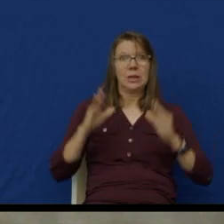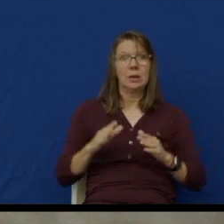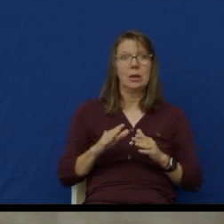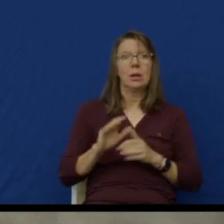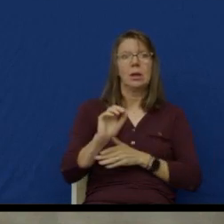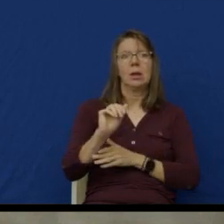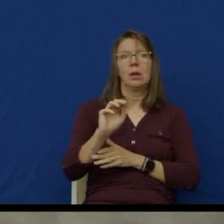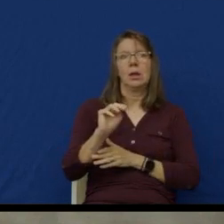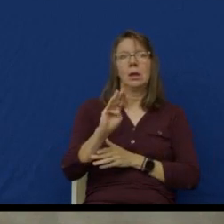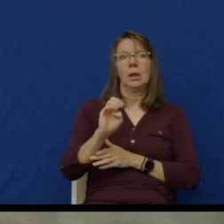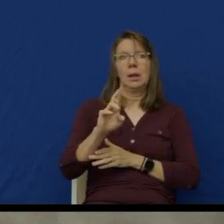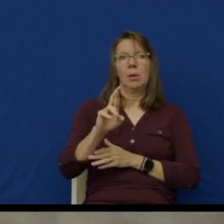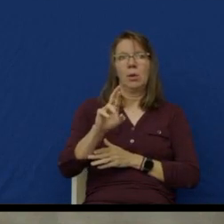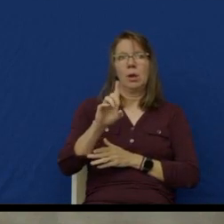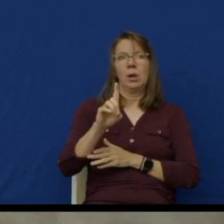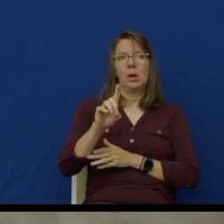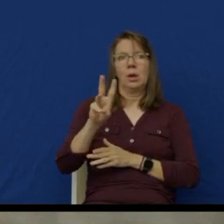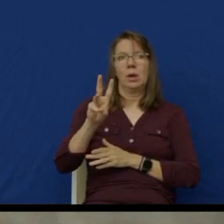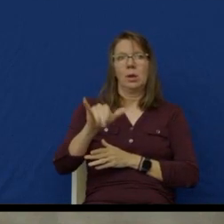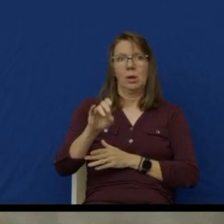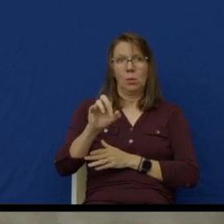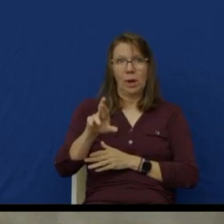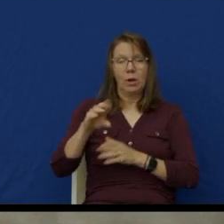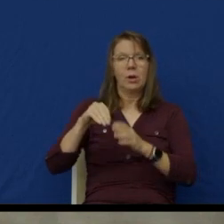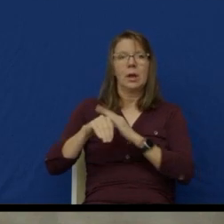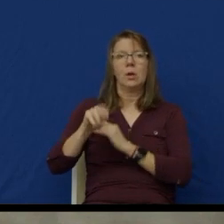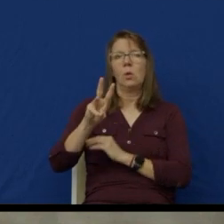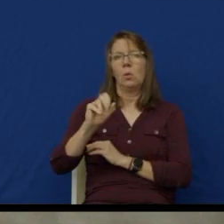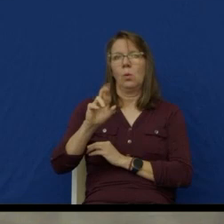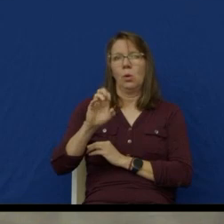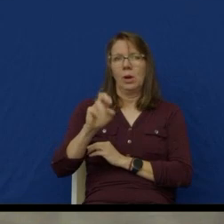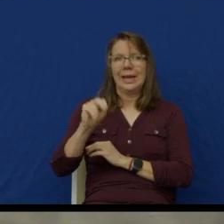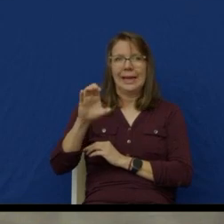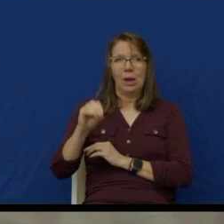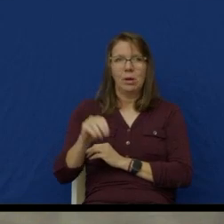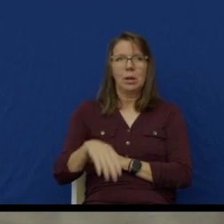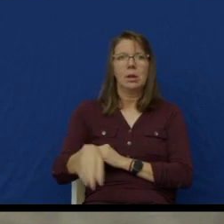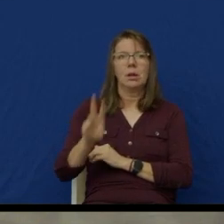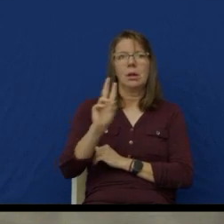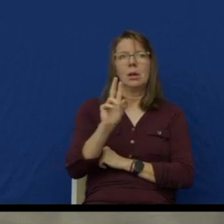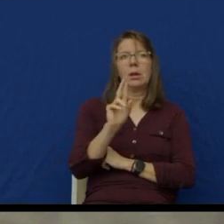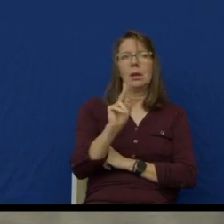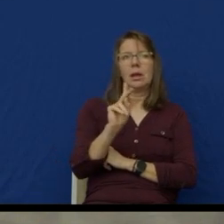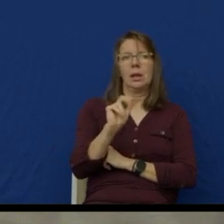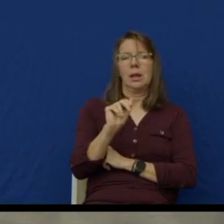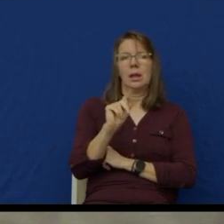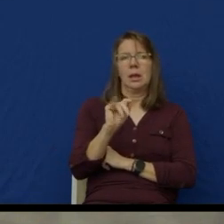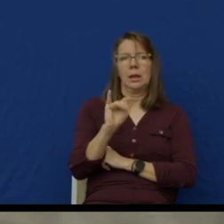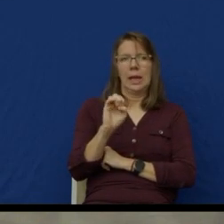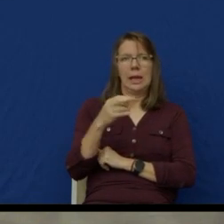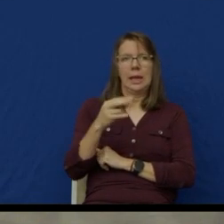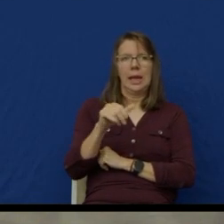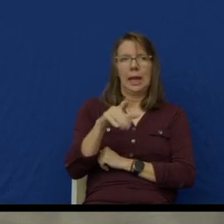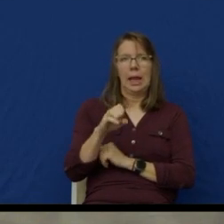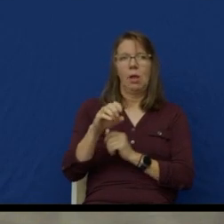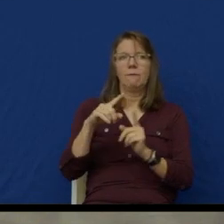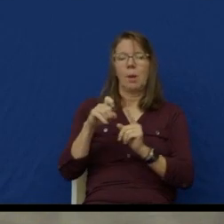Amber Dwyer of Alvaton Elementary, Warren County; Katie Hale, Ponderosa Elementary, Boyd